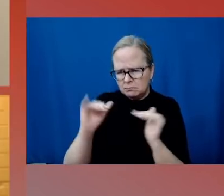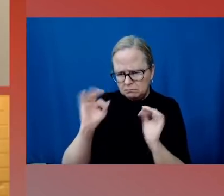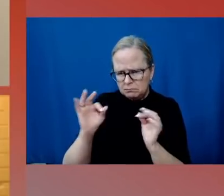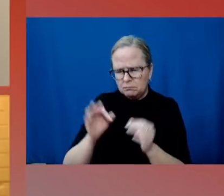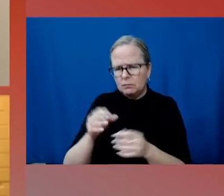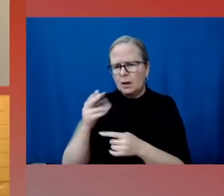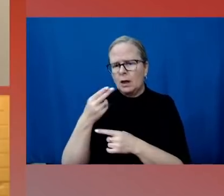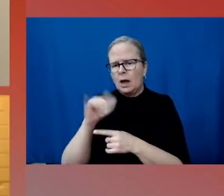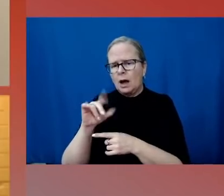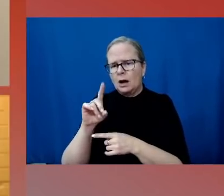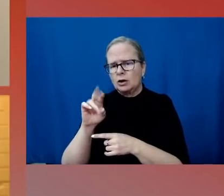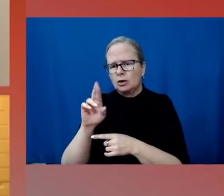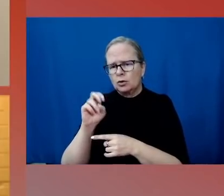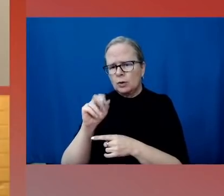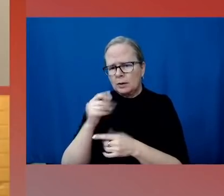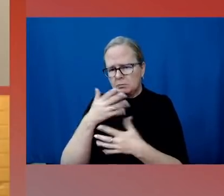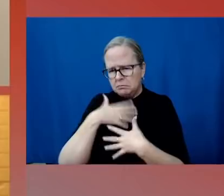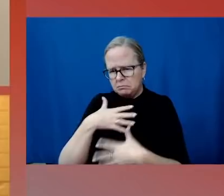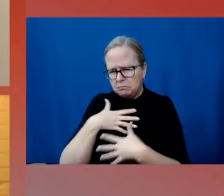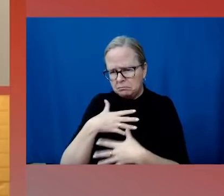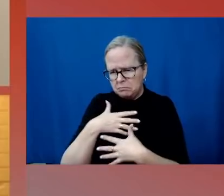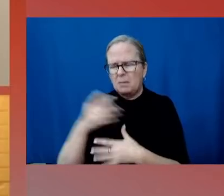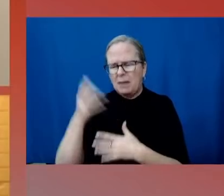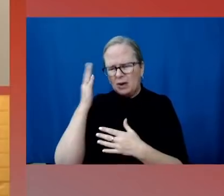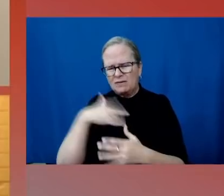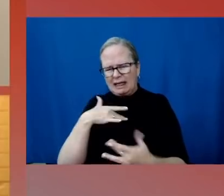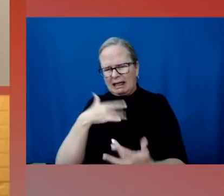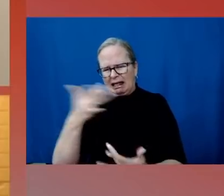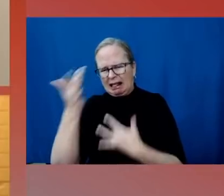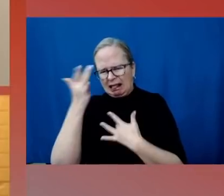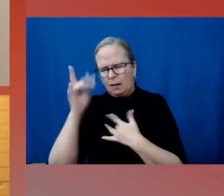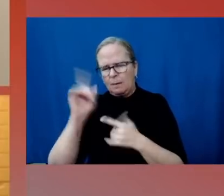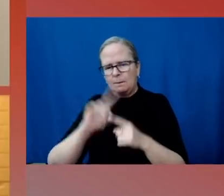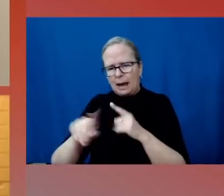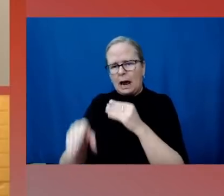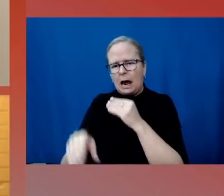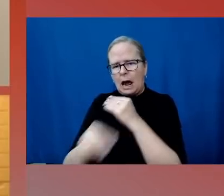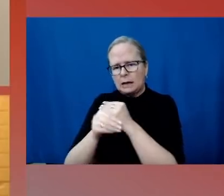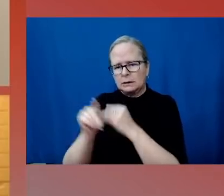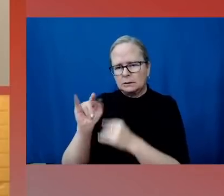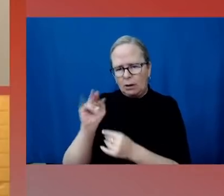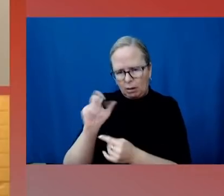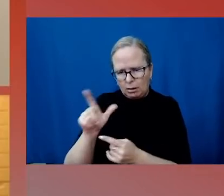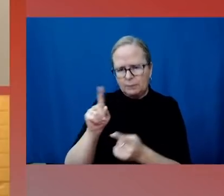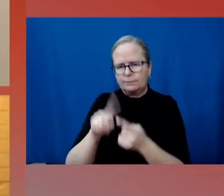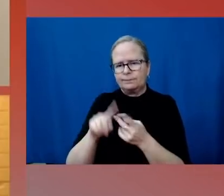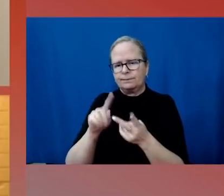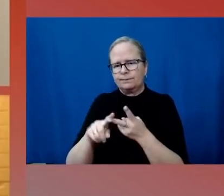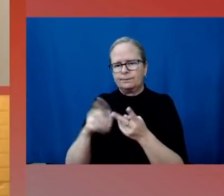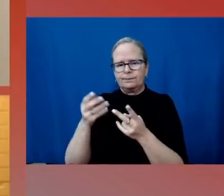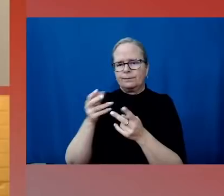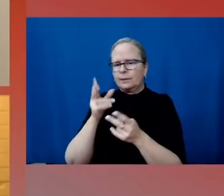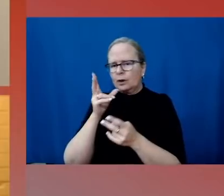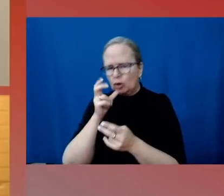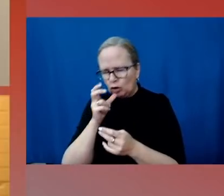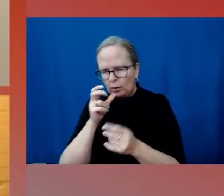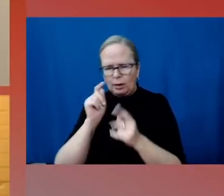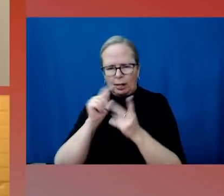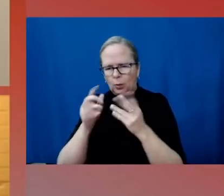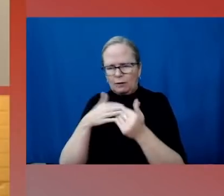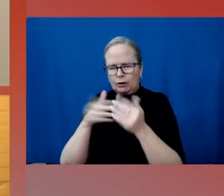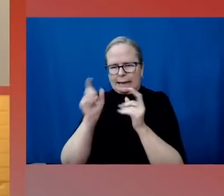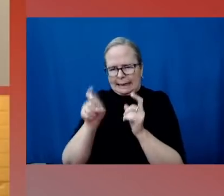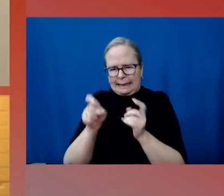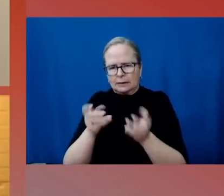home. You're still going to feel terrible. So do these things like fluids and Tylenol, Advil, but we do add those meds too. When like